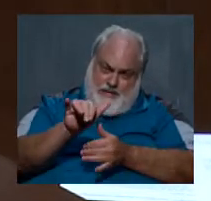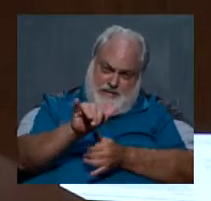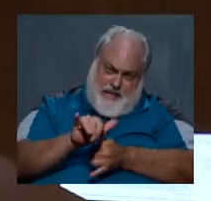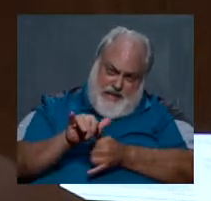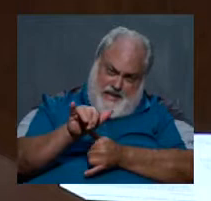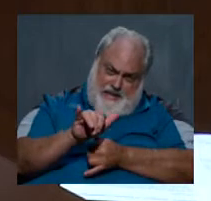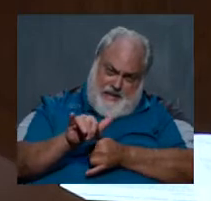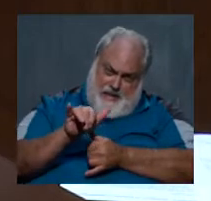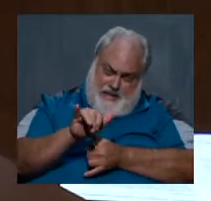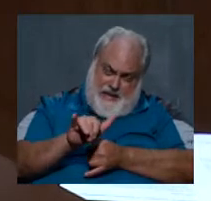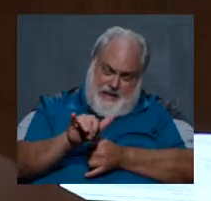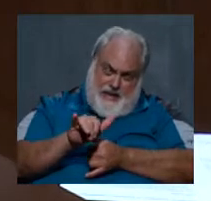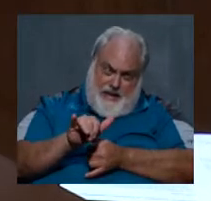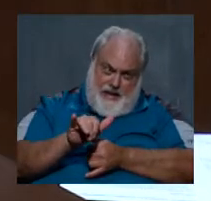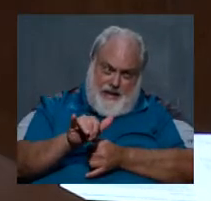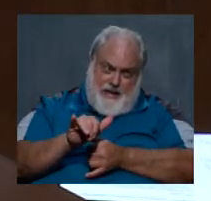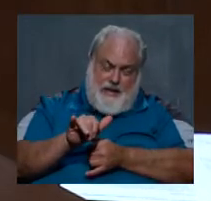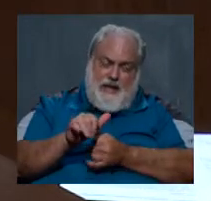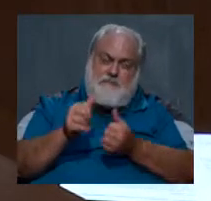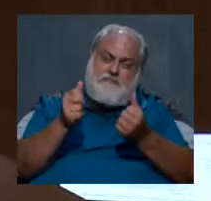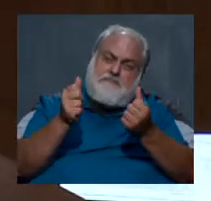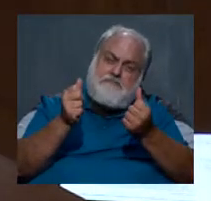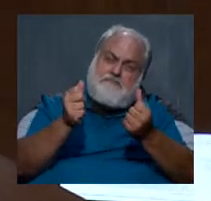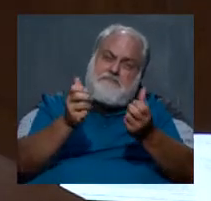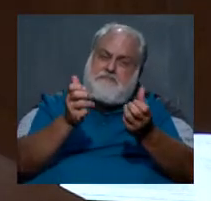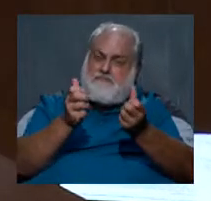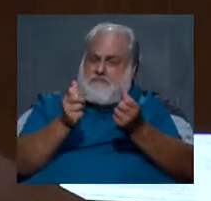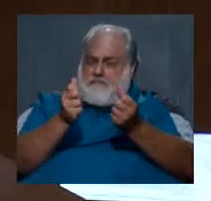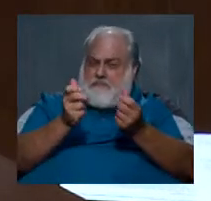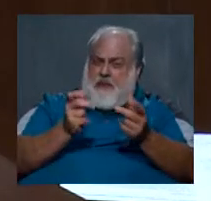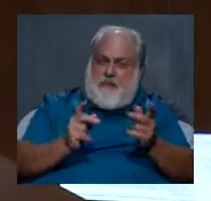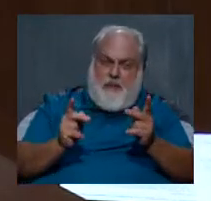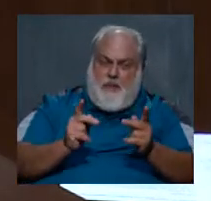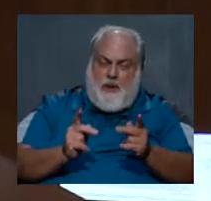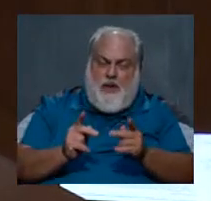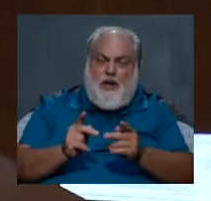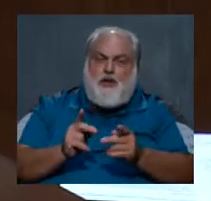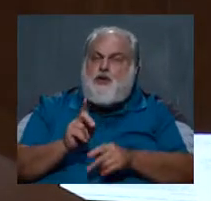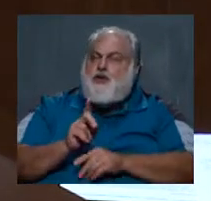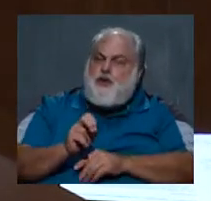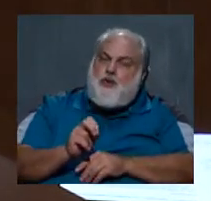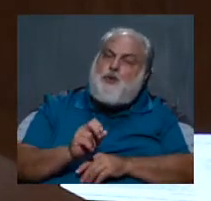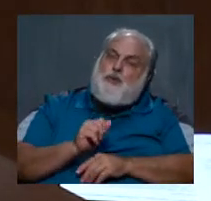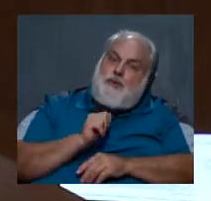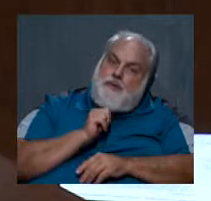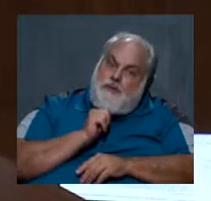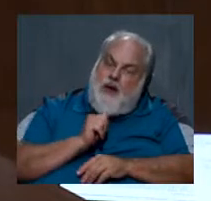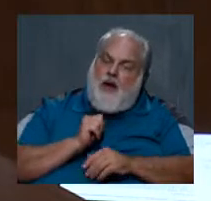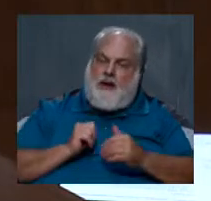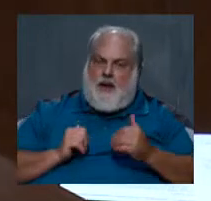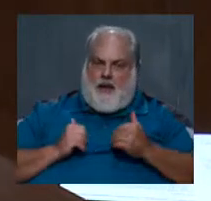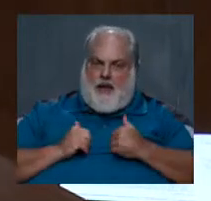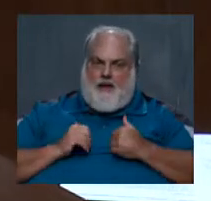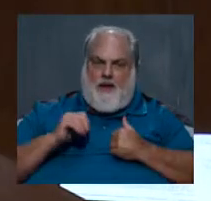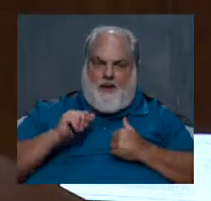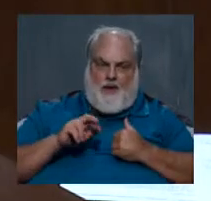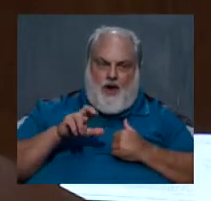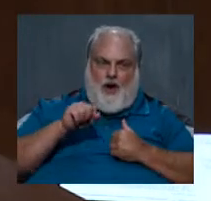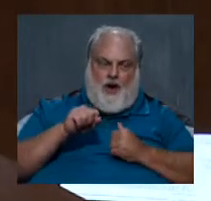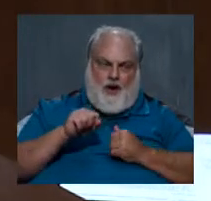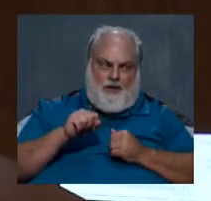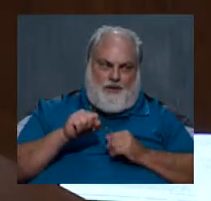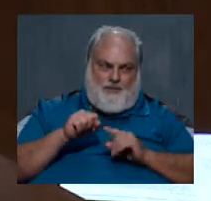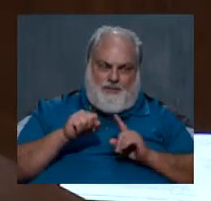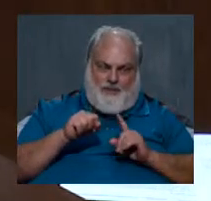And there's a lot of people that do not have cars. They walk.